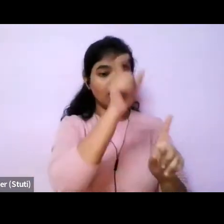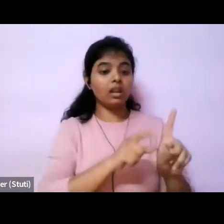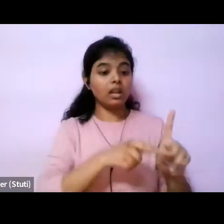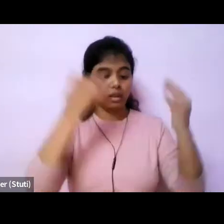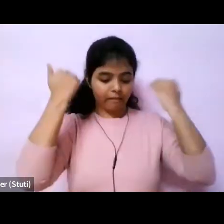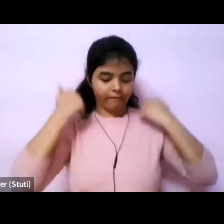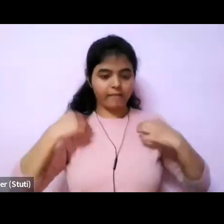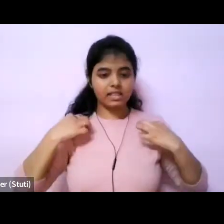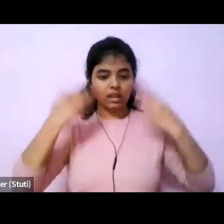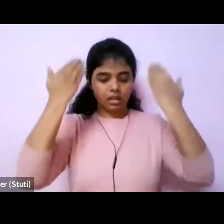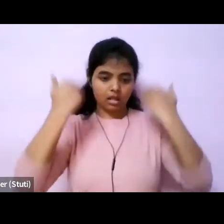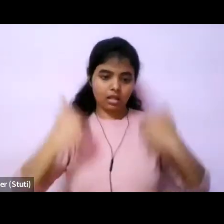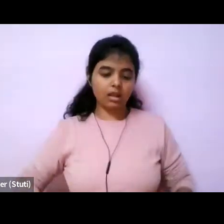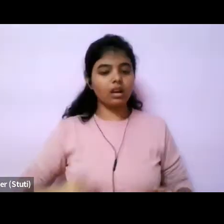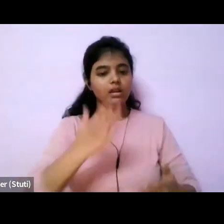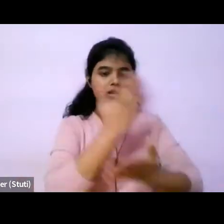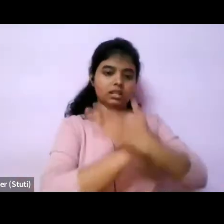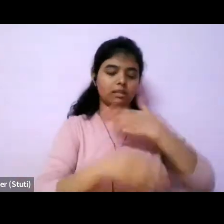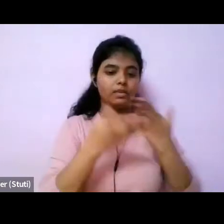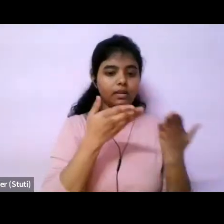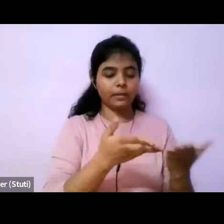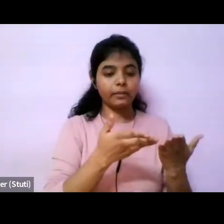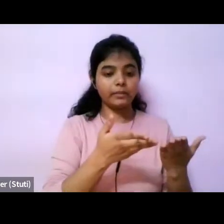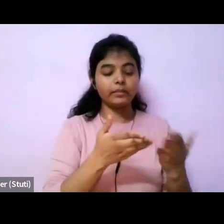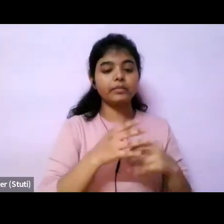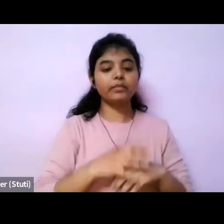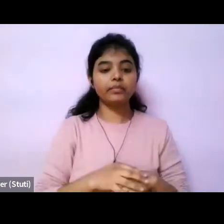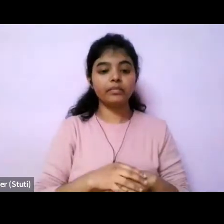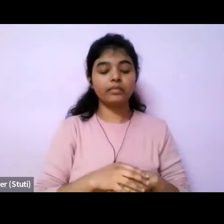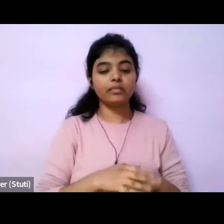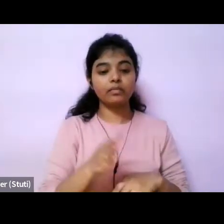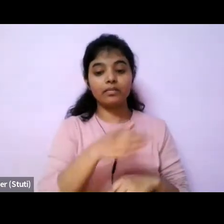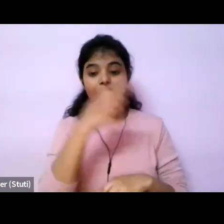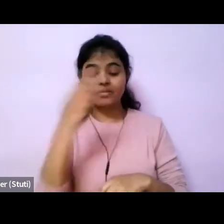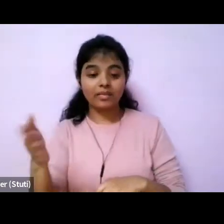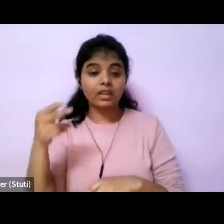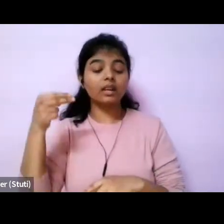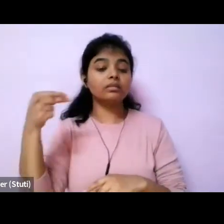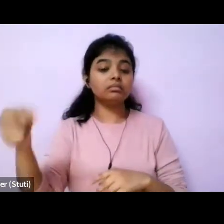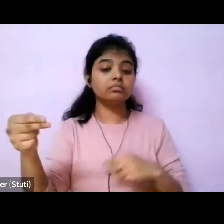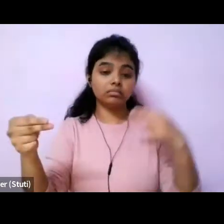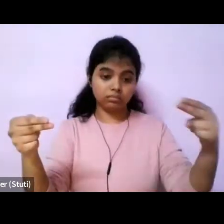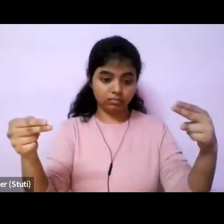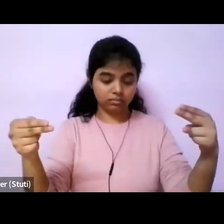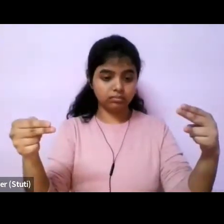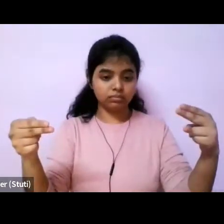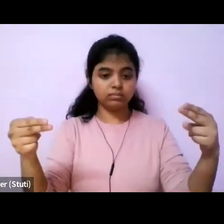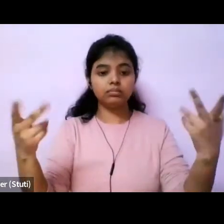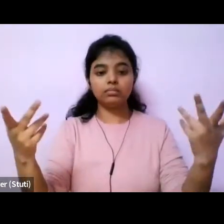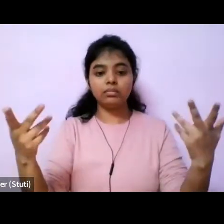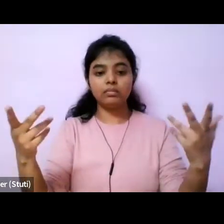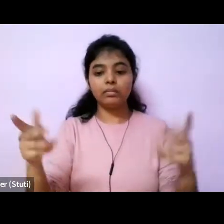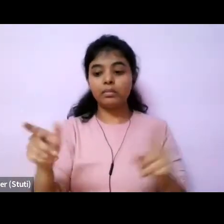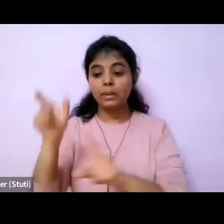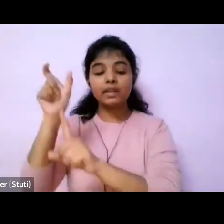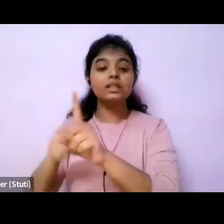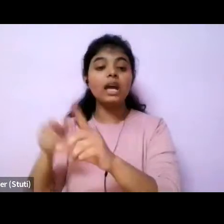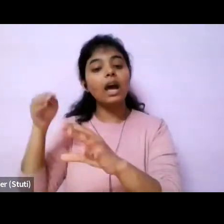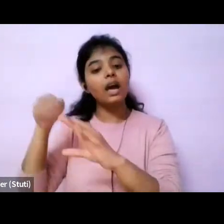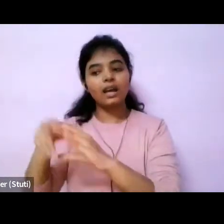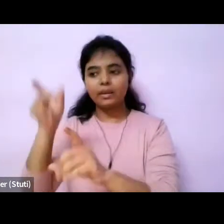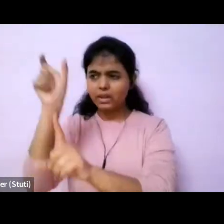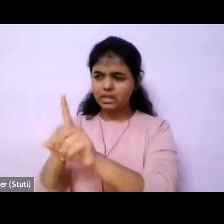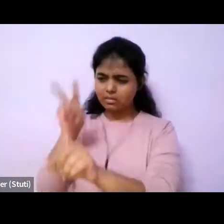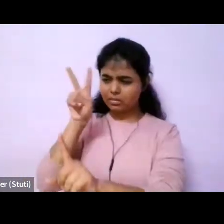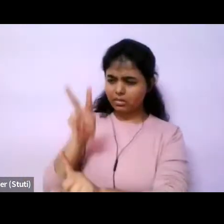physical impairments, while the latter refers to people whose stigma can be concealed, such as people with invisible impairments, such as